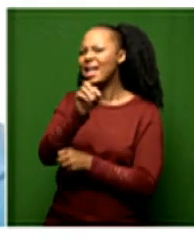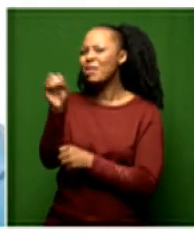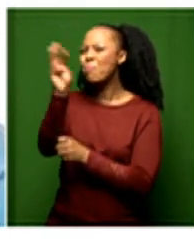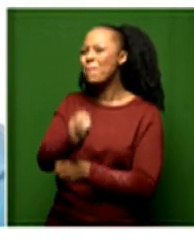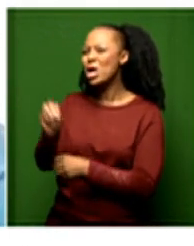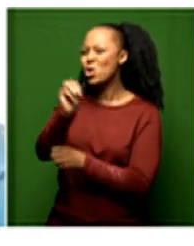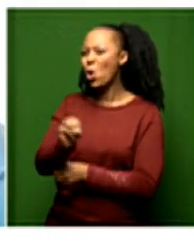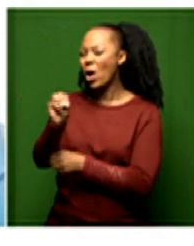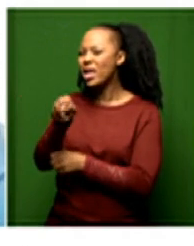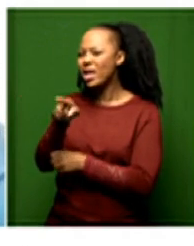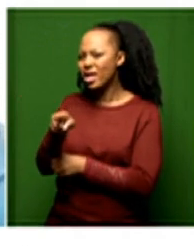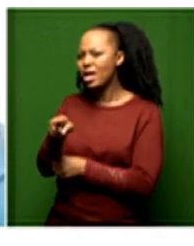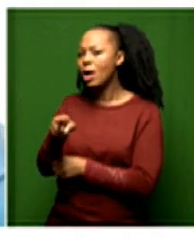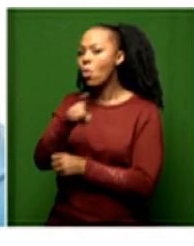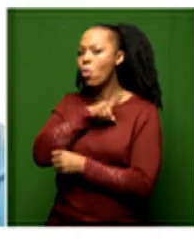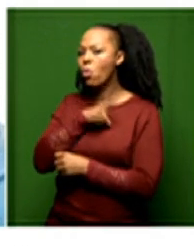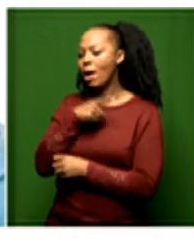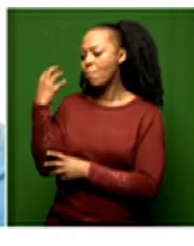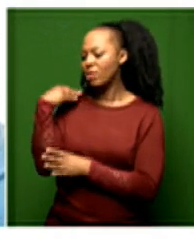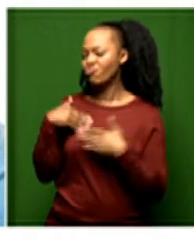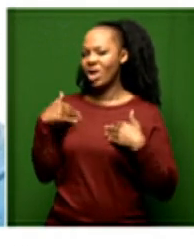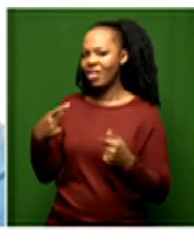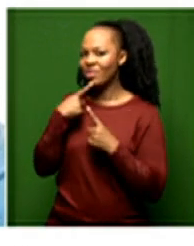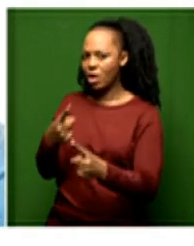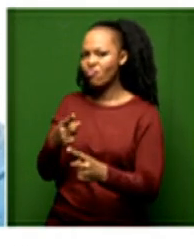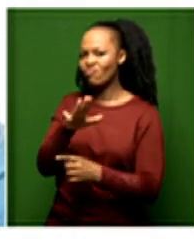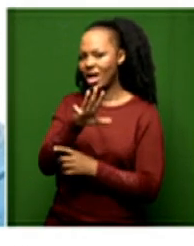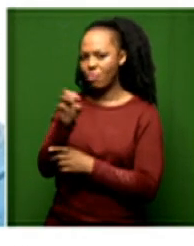million that was mentioned by the Minister of Health?